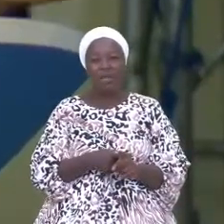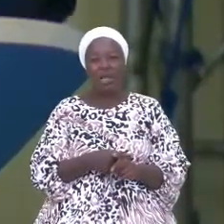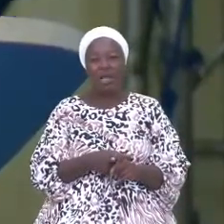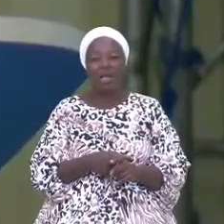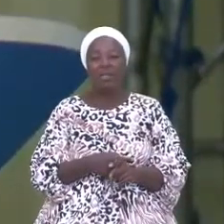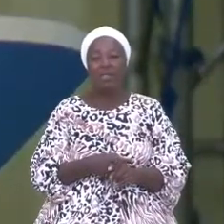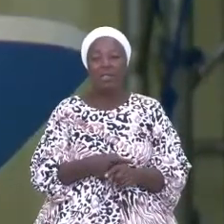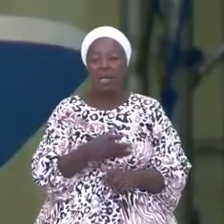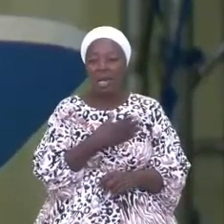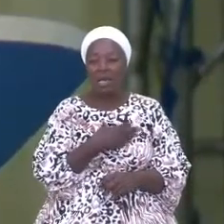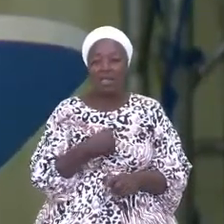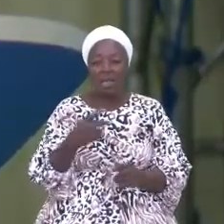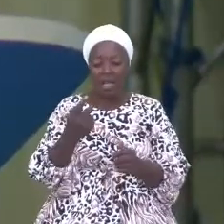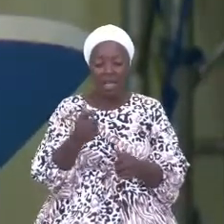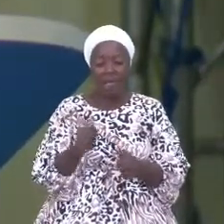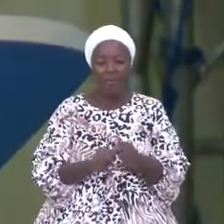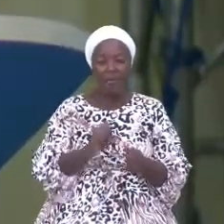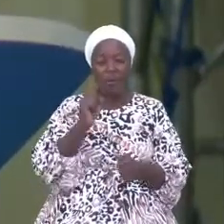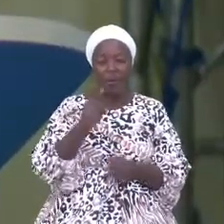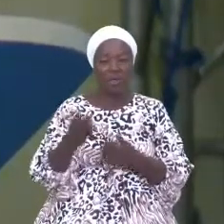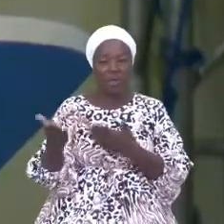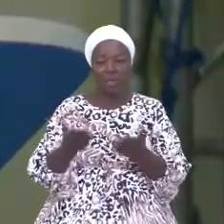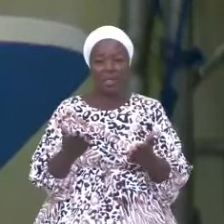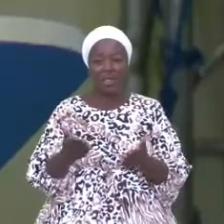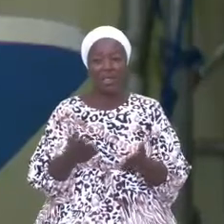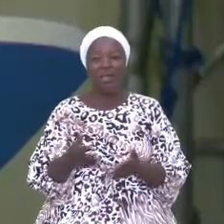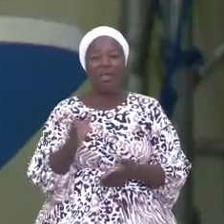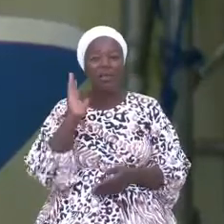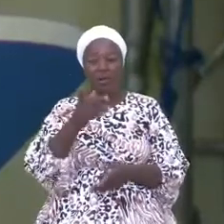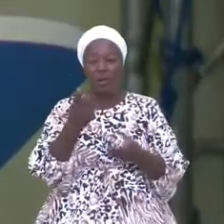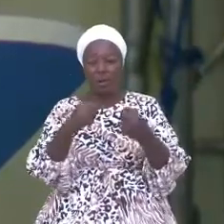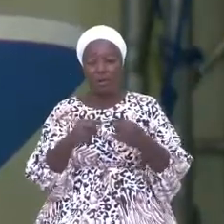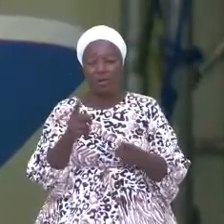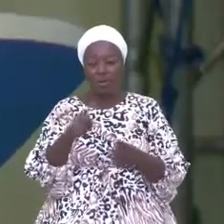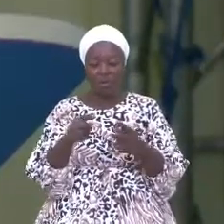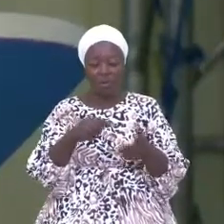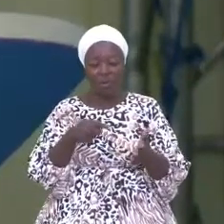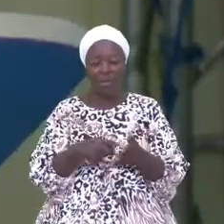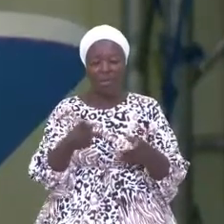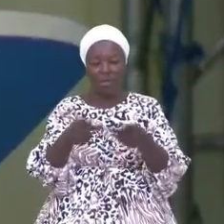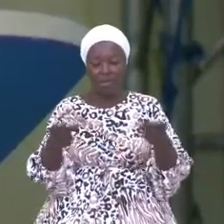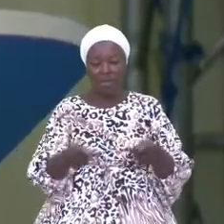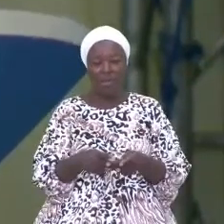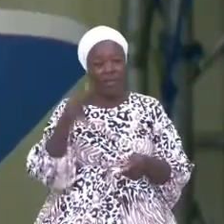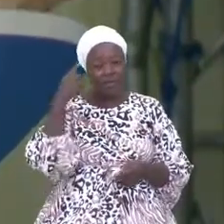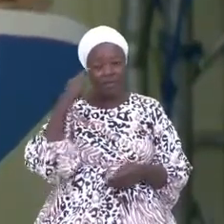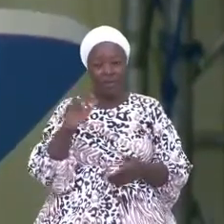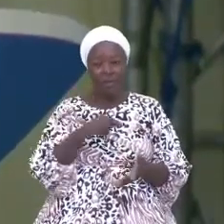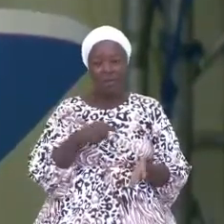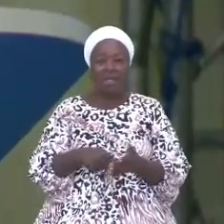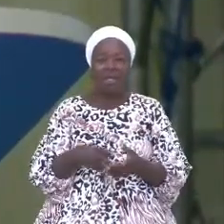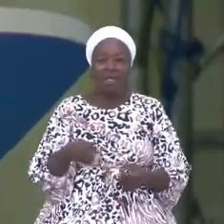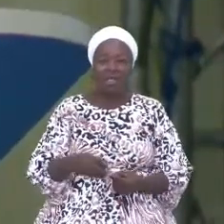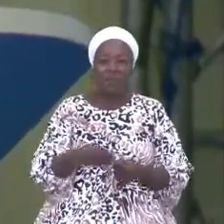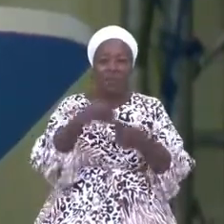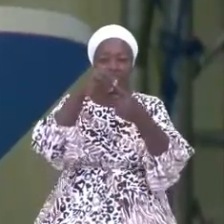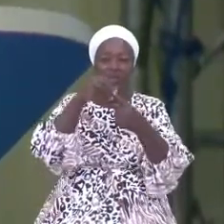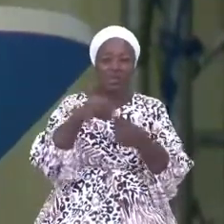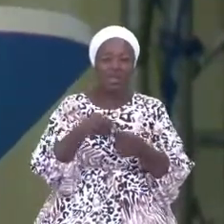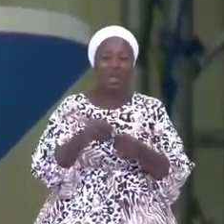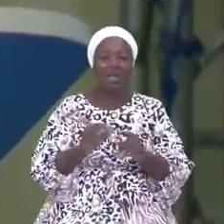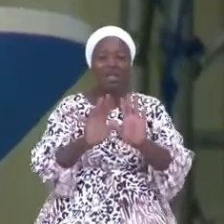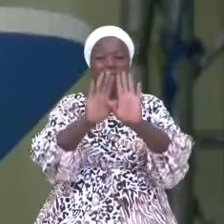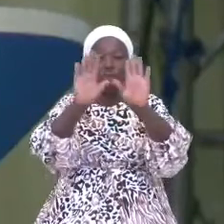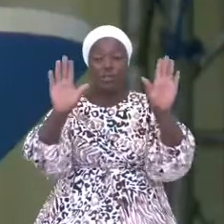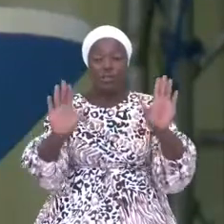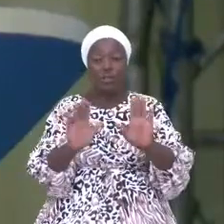we are coming for special Sunday service, and it's for all. Remember, this